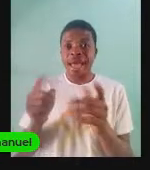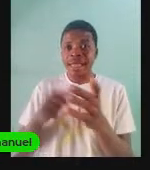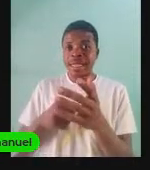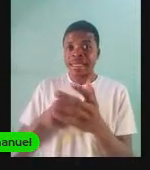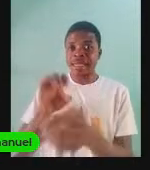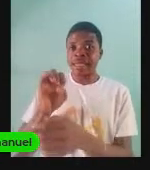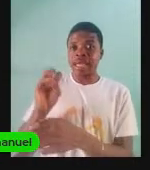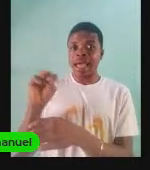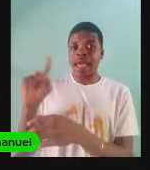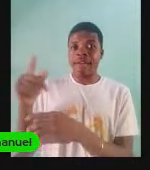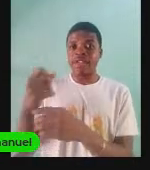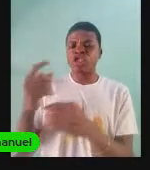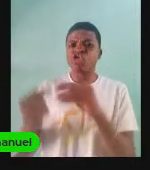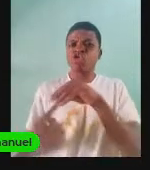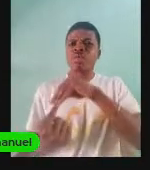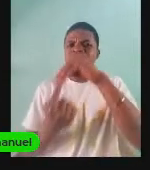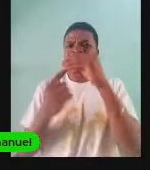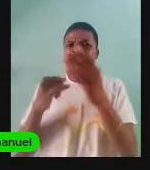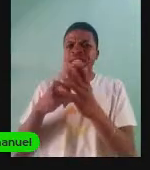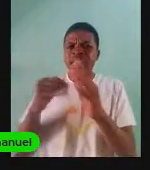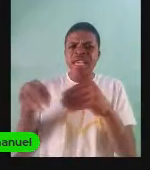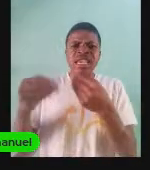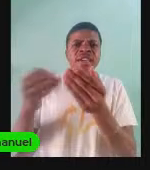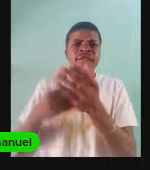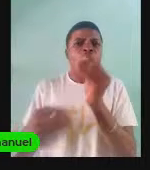importance, right? Let's go to the next slide.